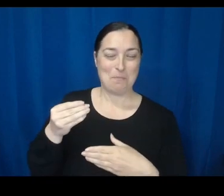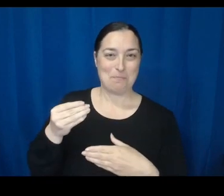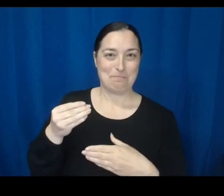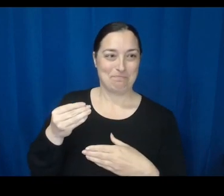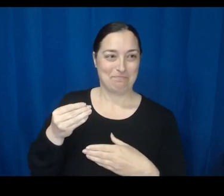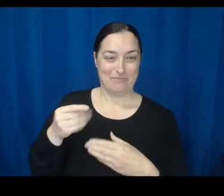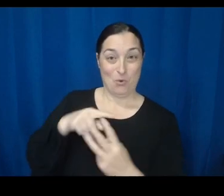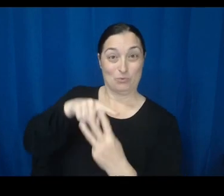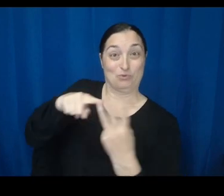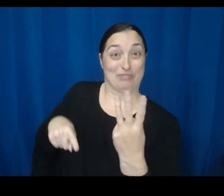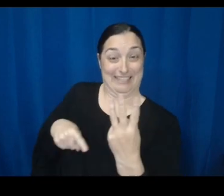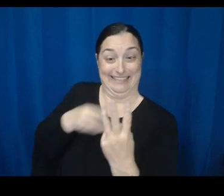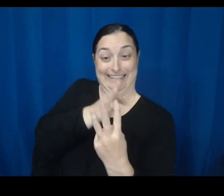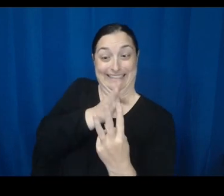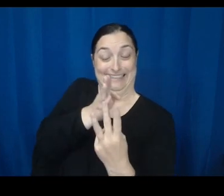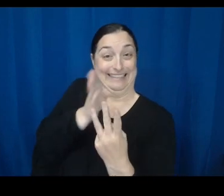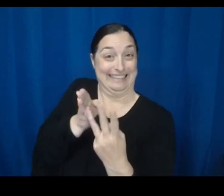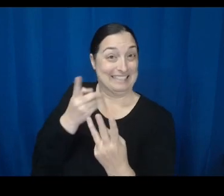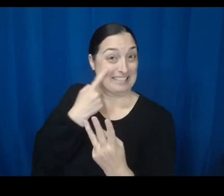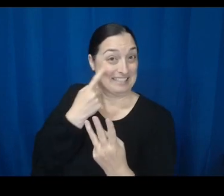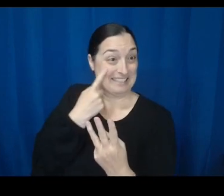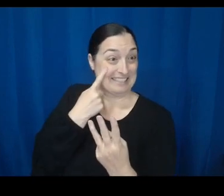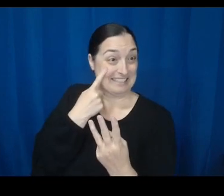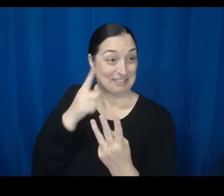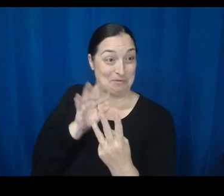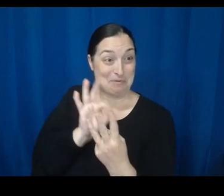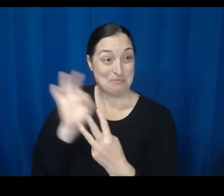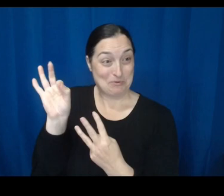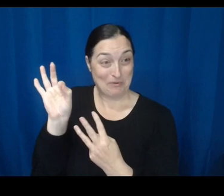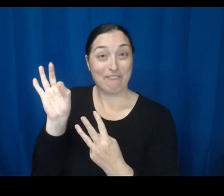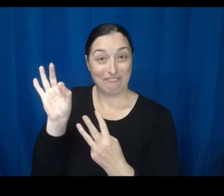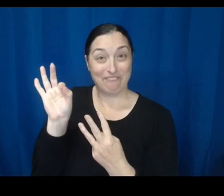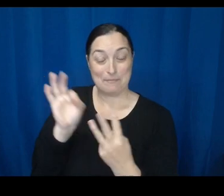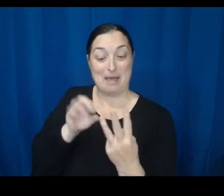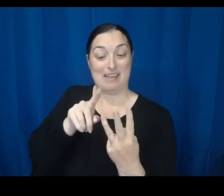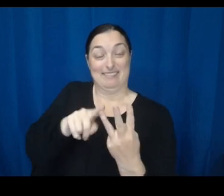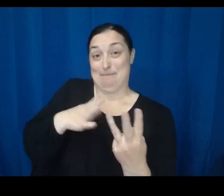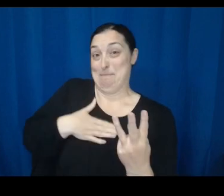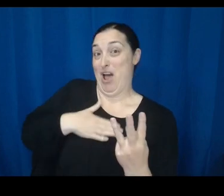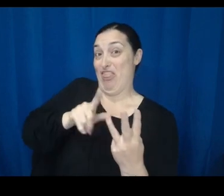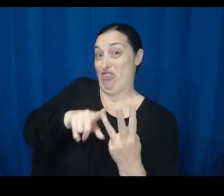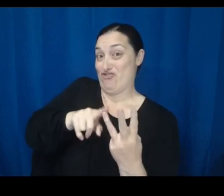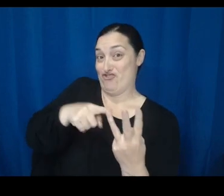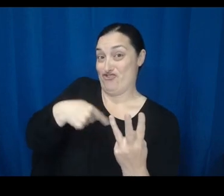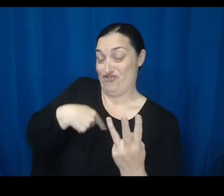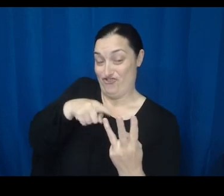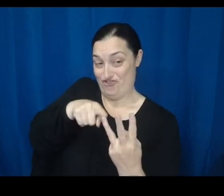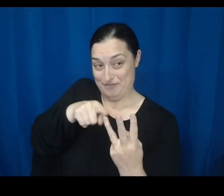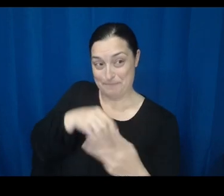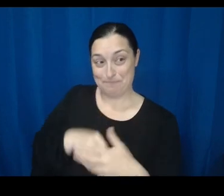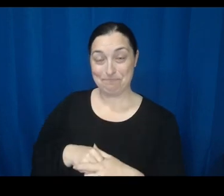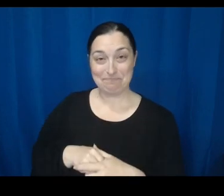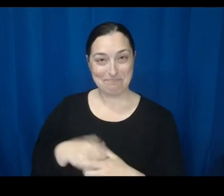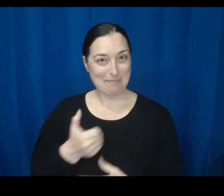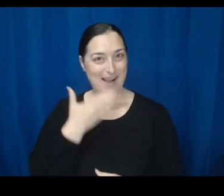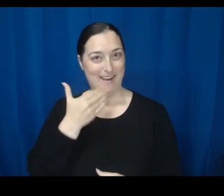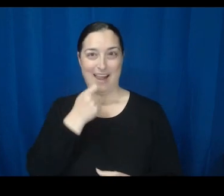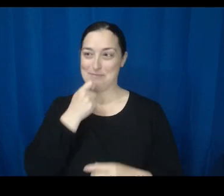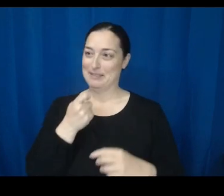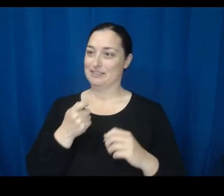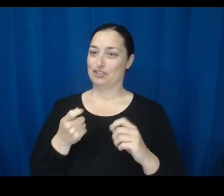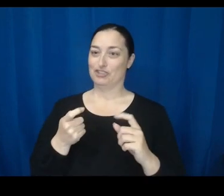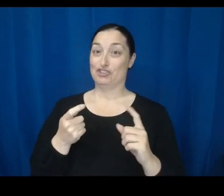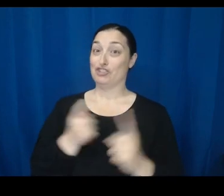three drawings. That was sort of where I ended up with the last one. But nice to take a change of pace with the